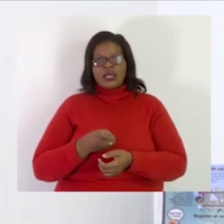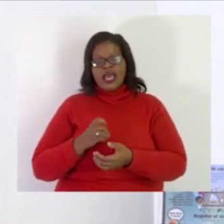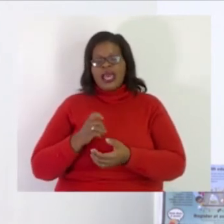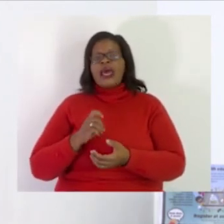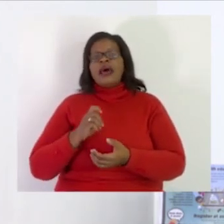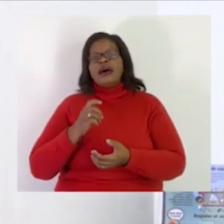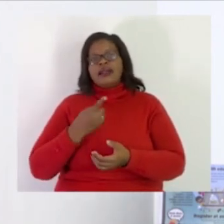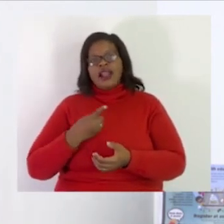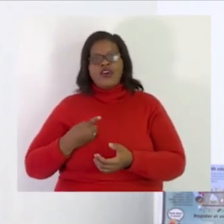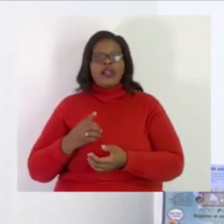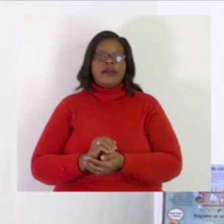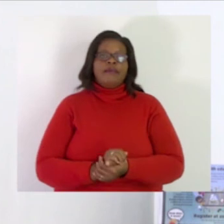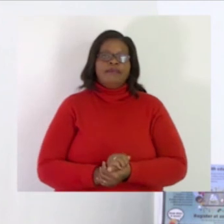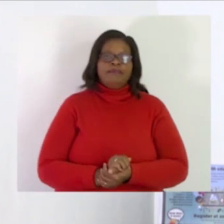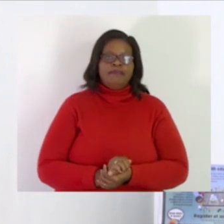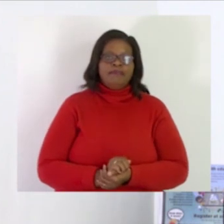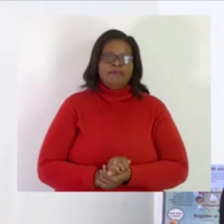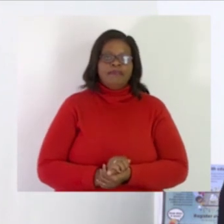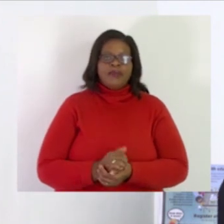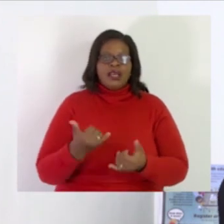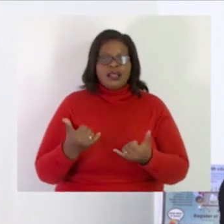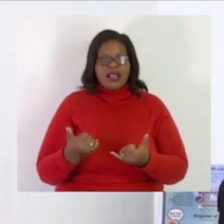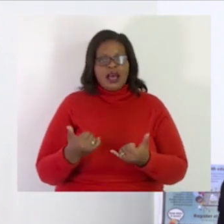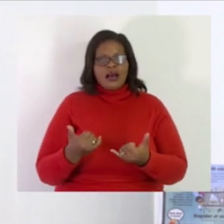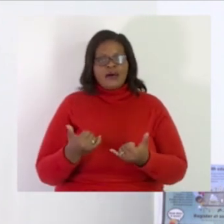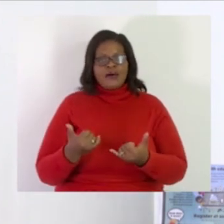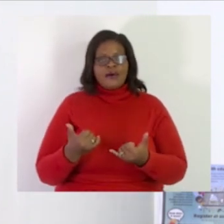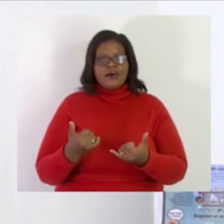11,011. So in that way,